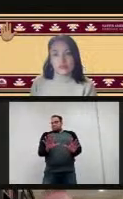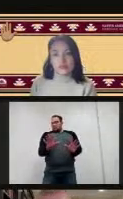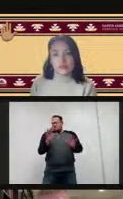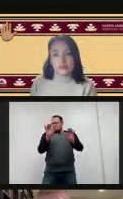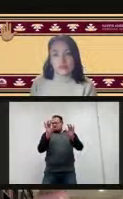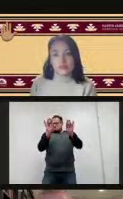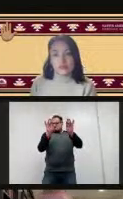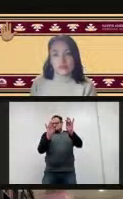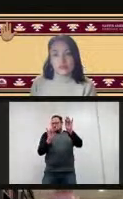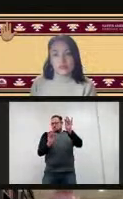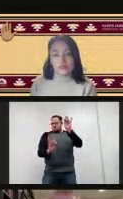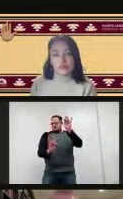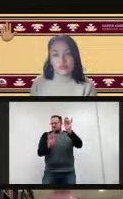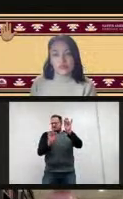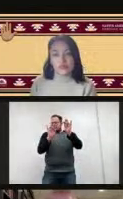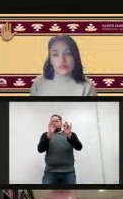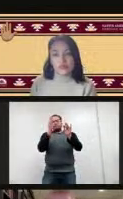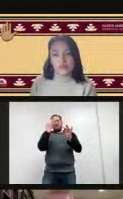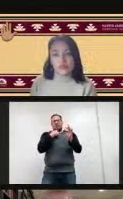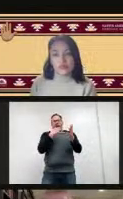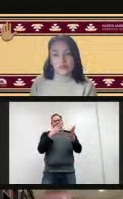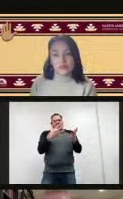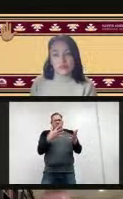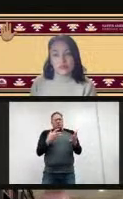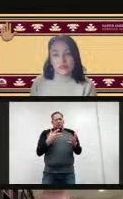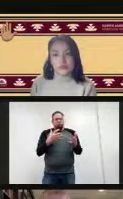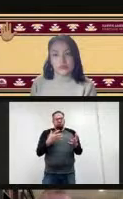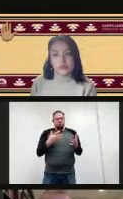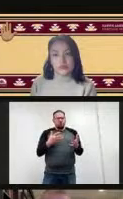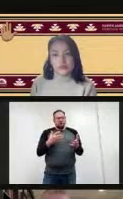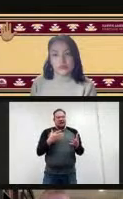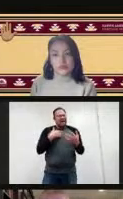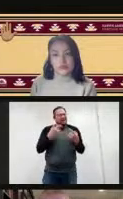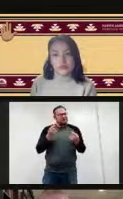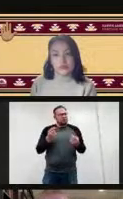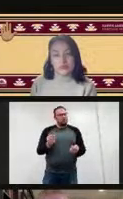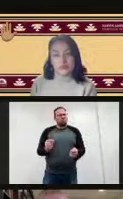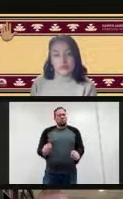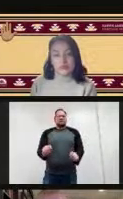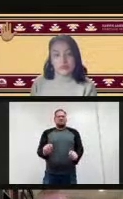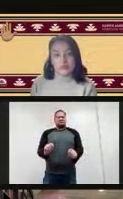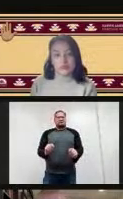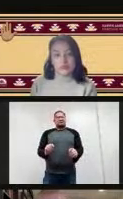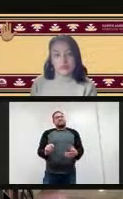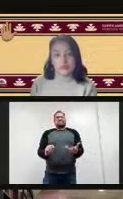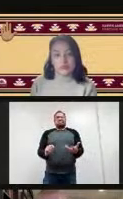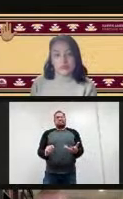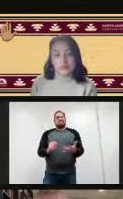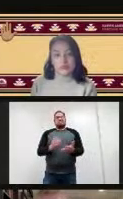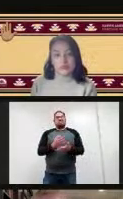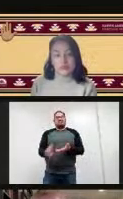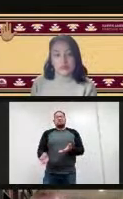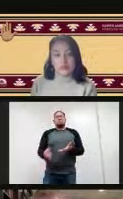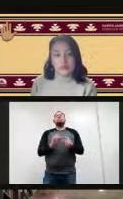moving, because I wanted, you know, I attempted unsuccessfully to